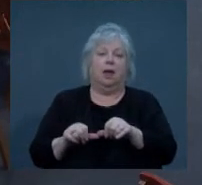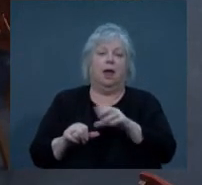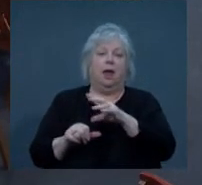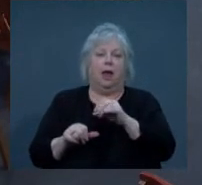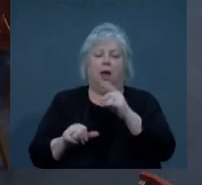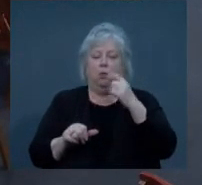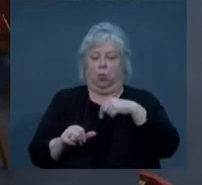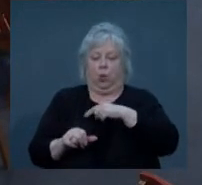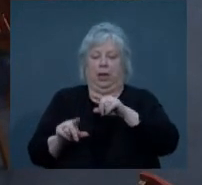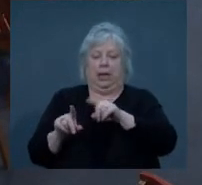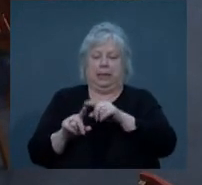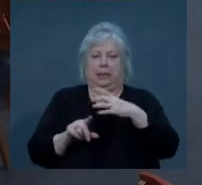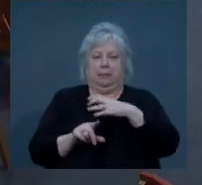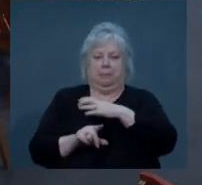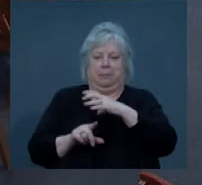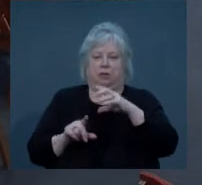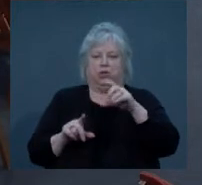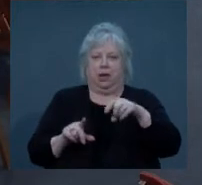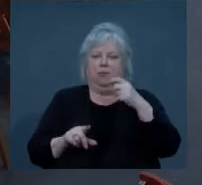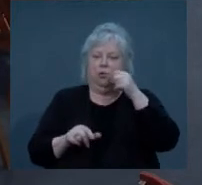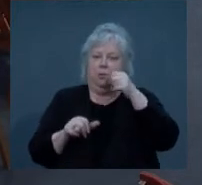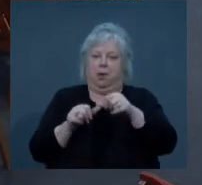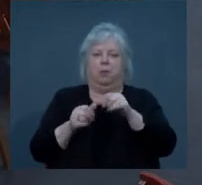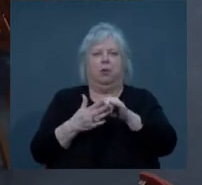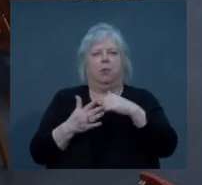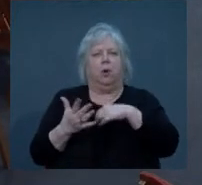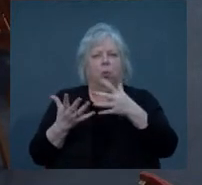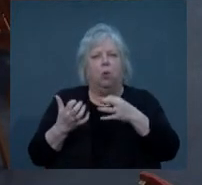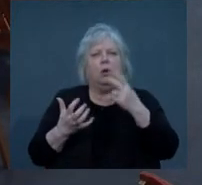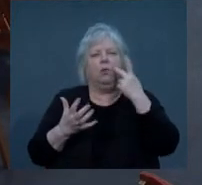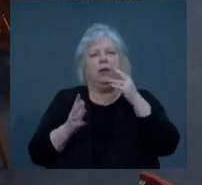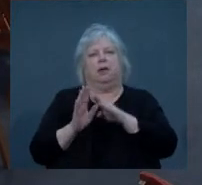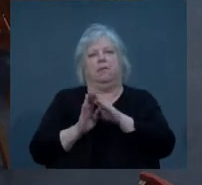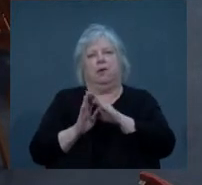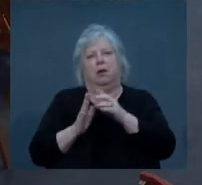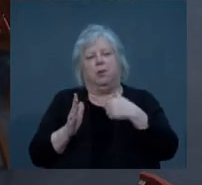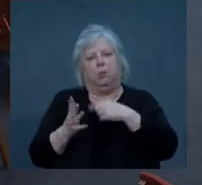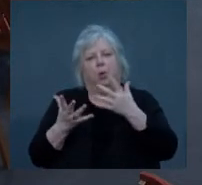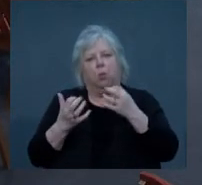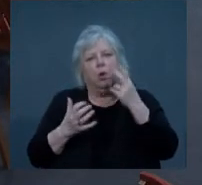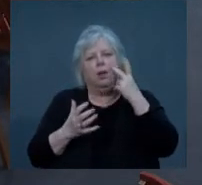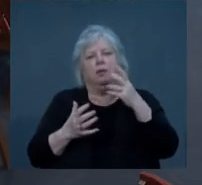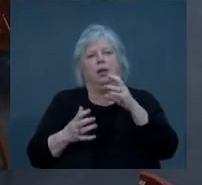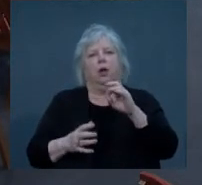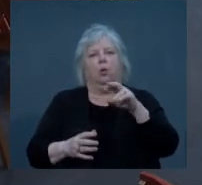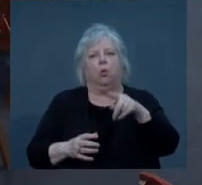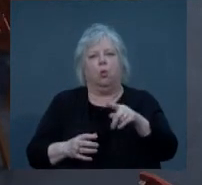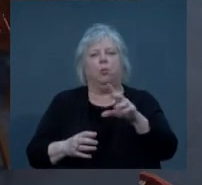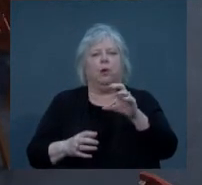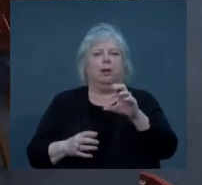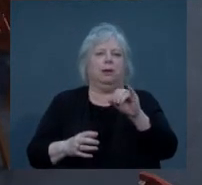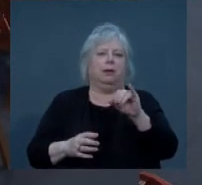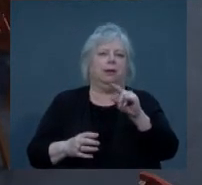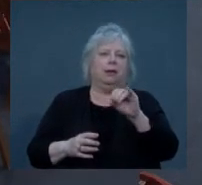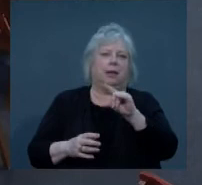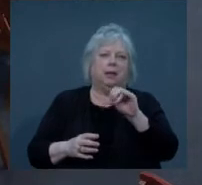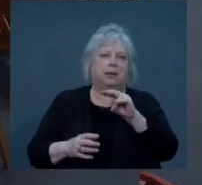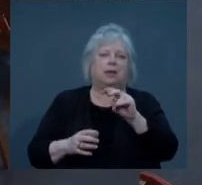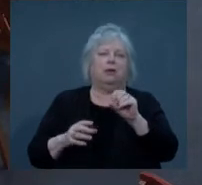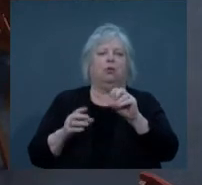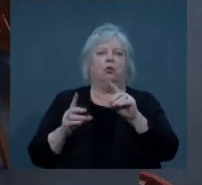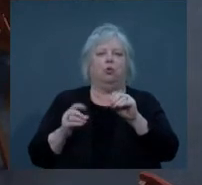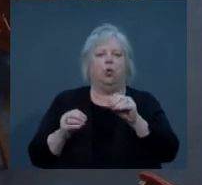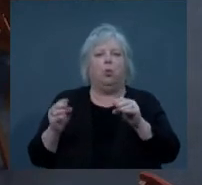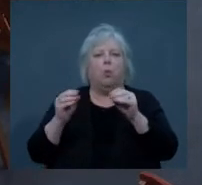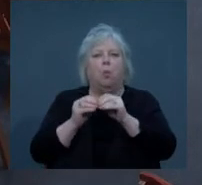that's what we as a commission have to remember is we want to see development. We want to see corporate citizens do more and have it